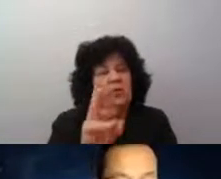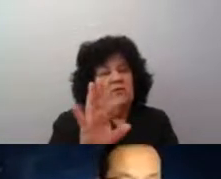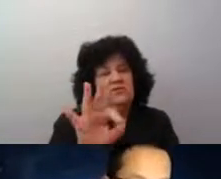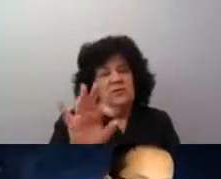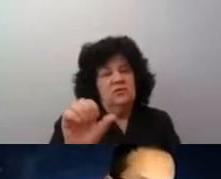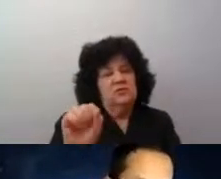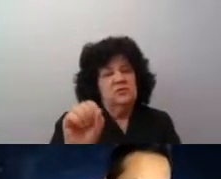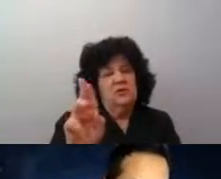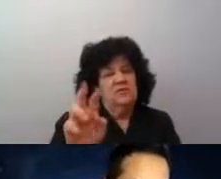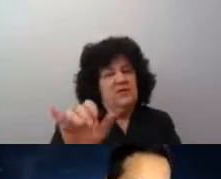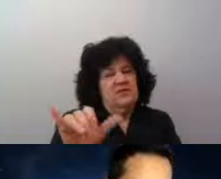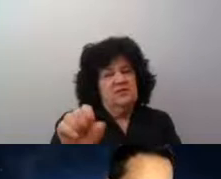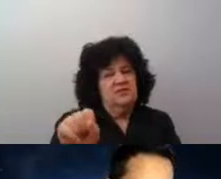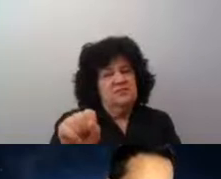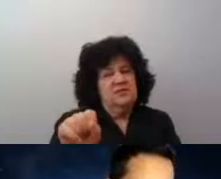sustainable policies. Right.